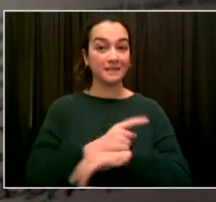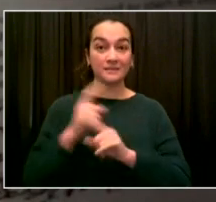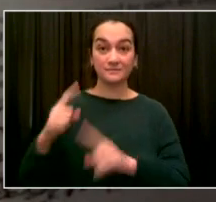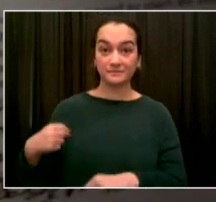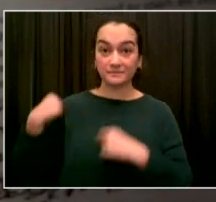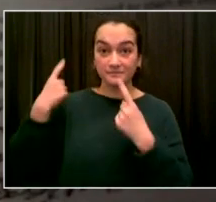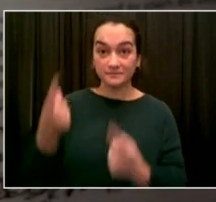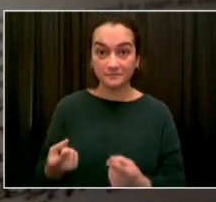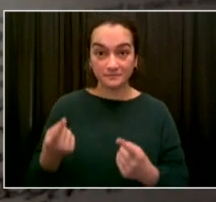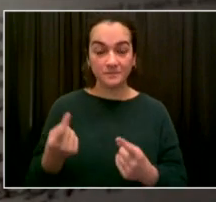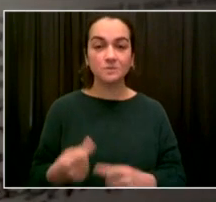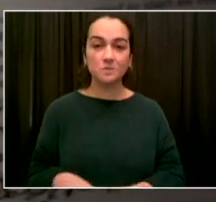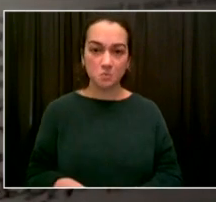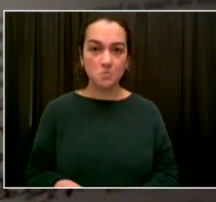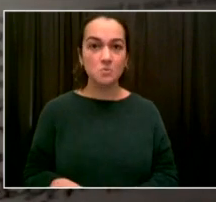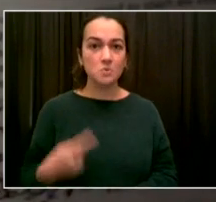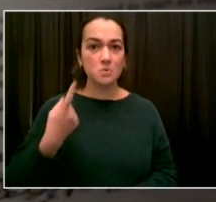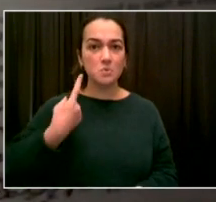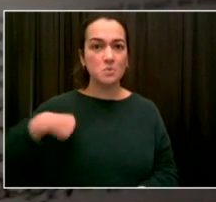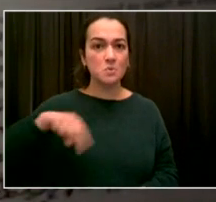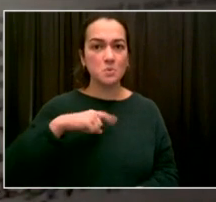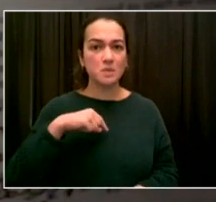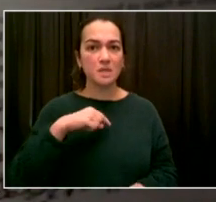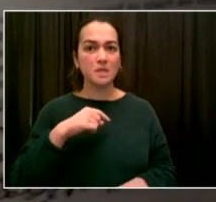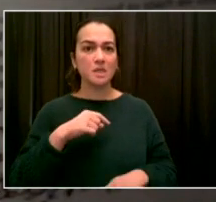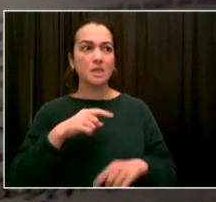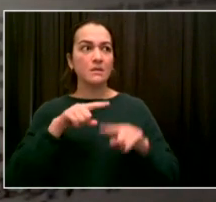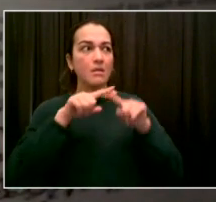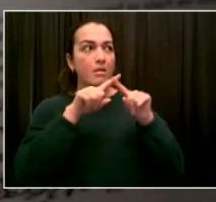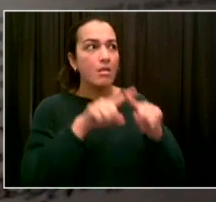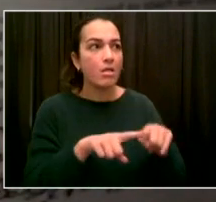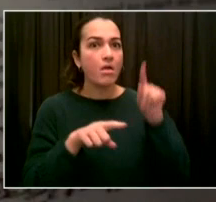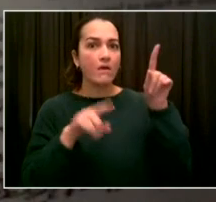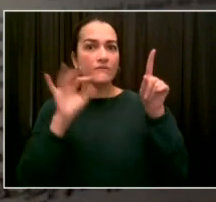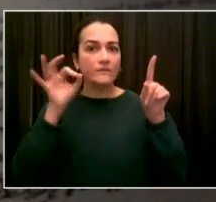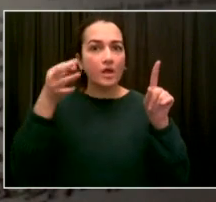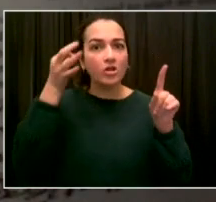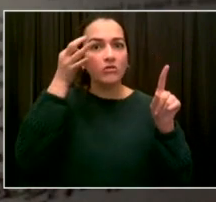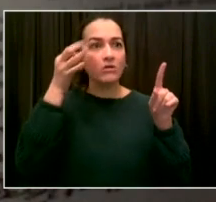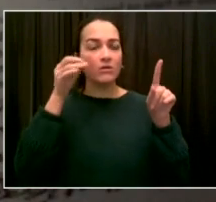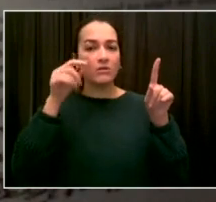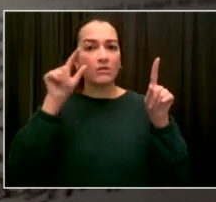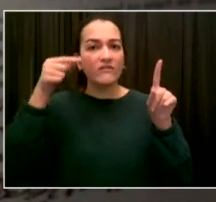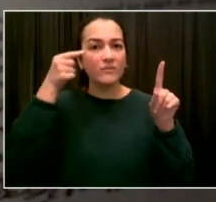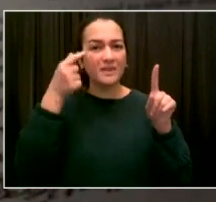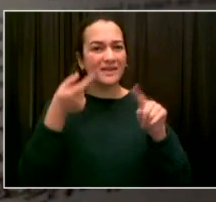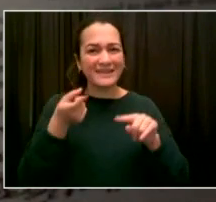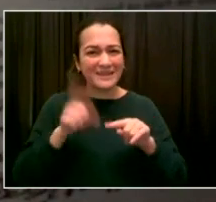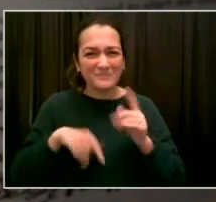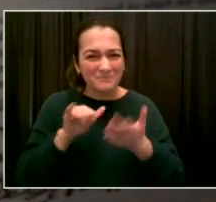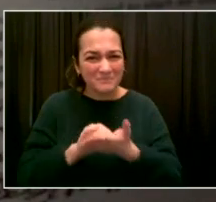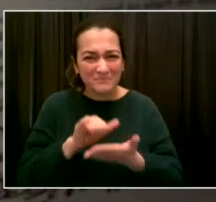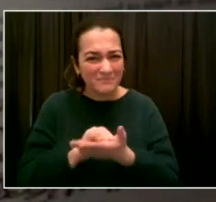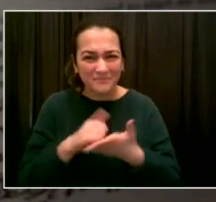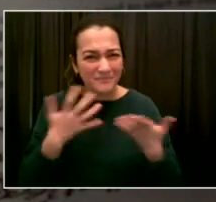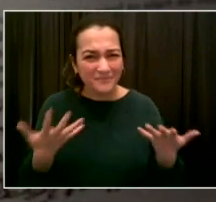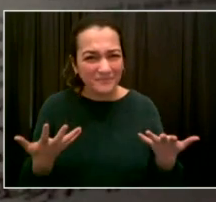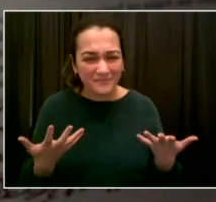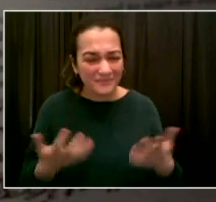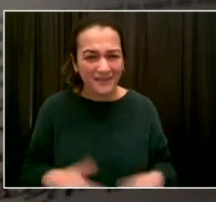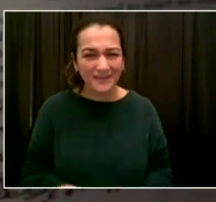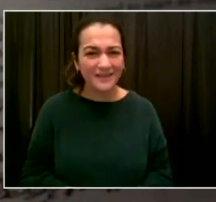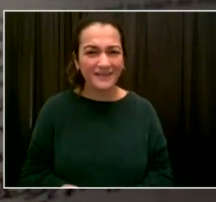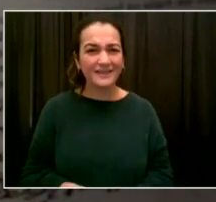climate change. The holdup of the Build Back Better bill is the perfect example of the way that the fossil fuel industry has